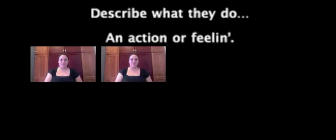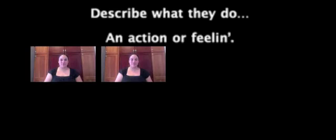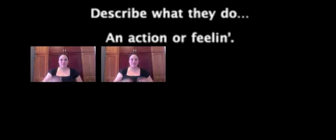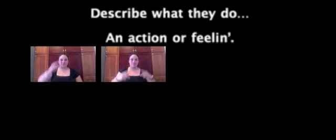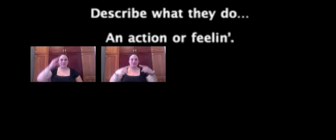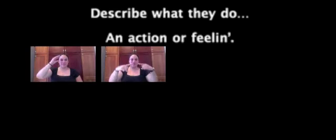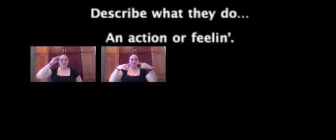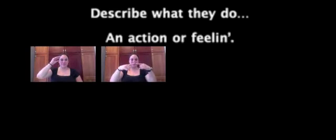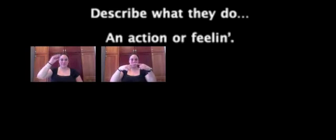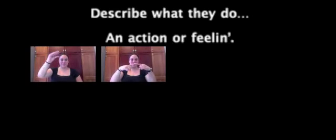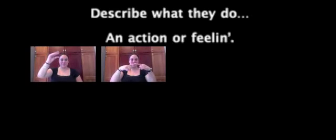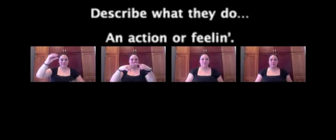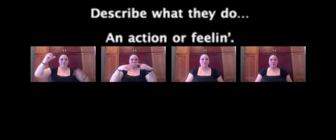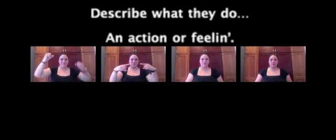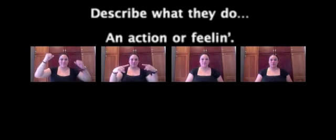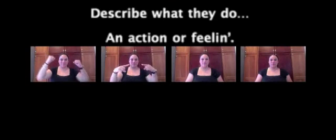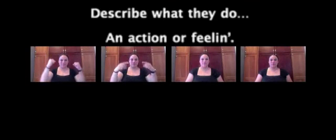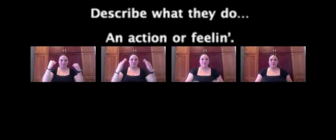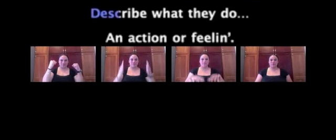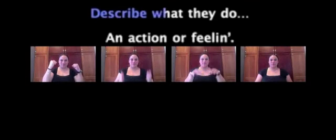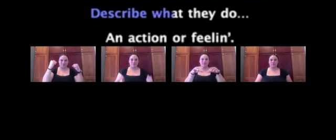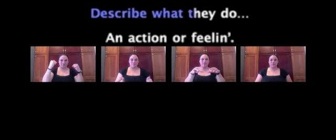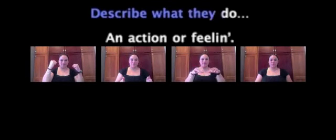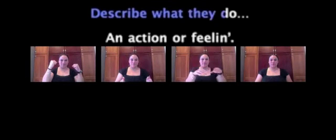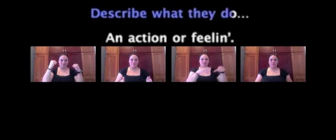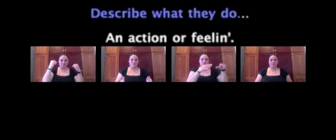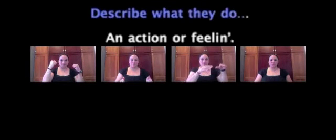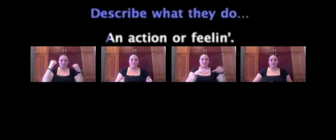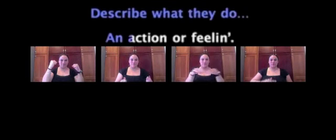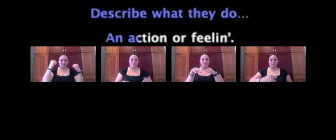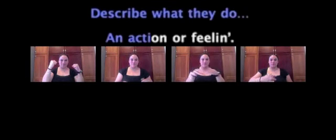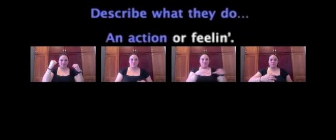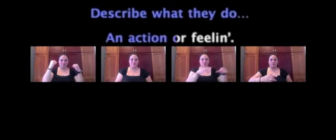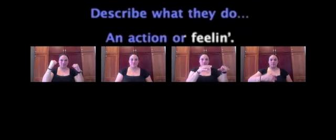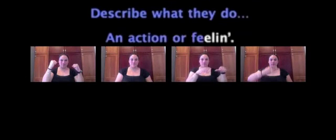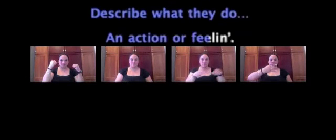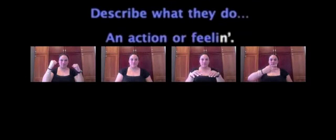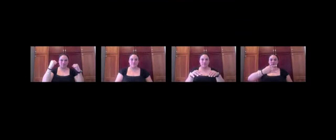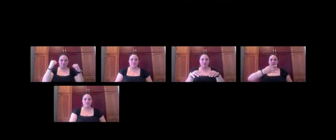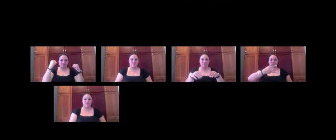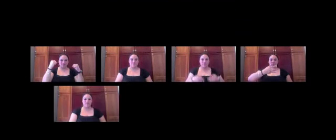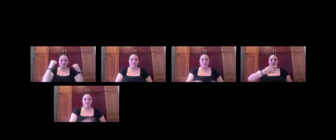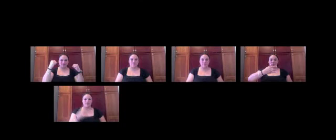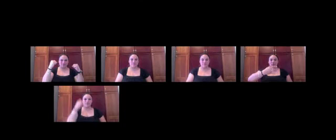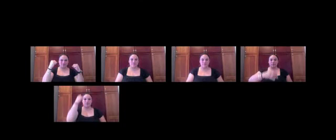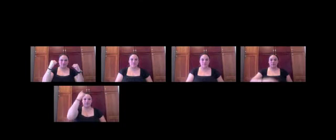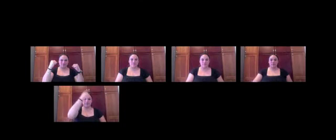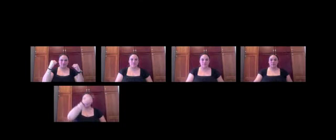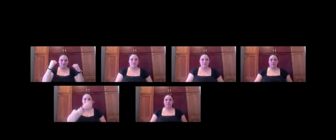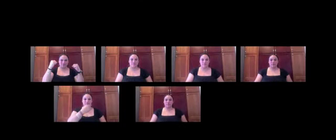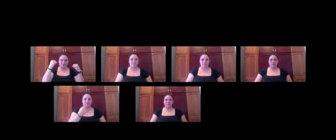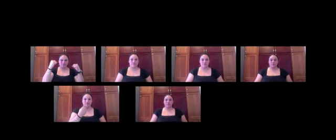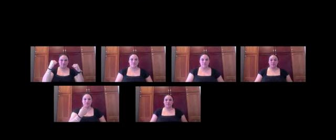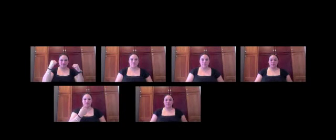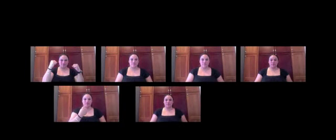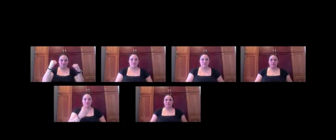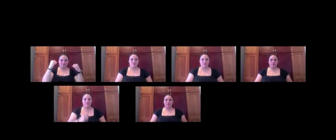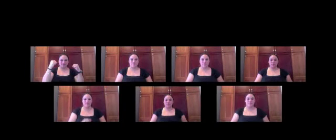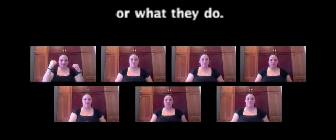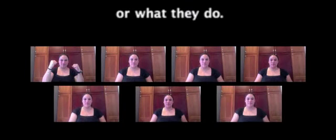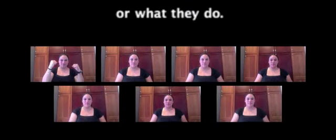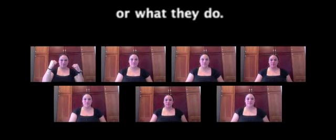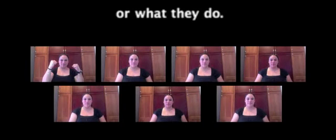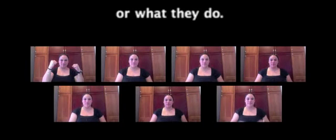When you want to talk about your favorite hero or villain, describe what they do, an action or feeling. Descriptors for appearances they just won't